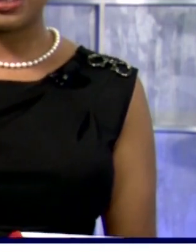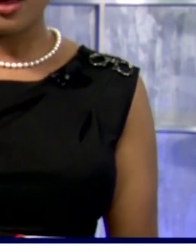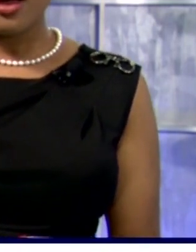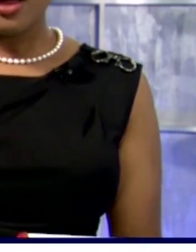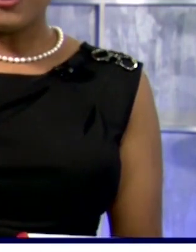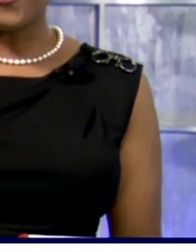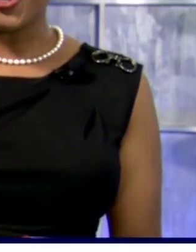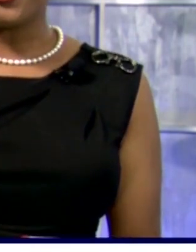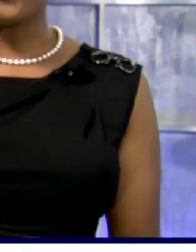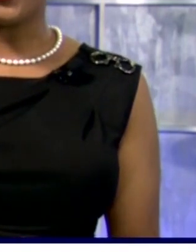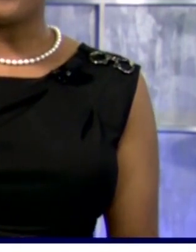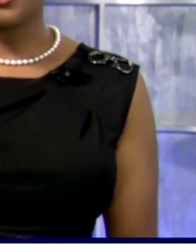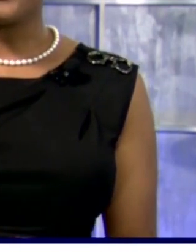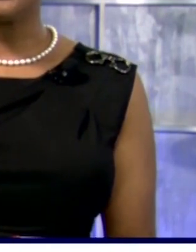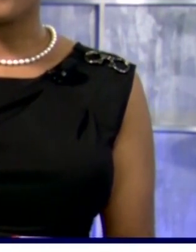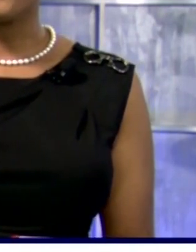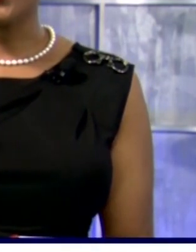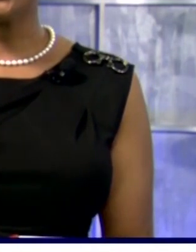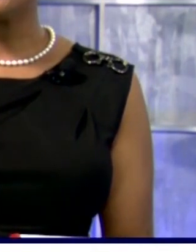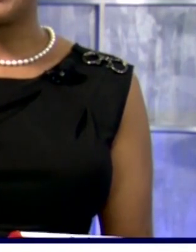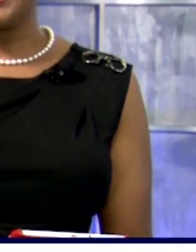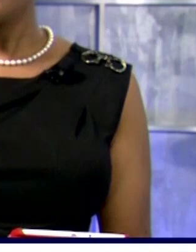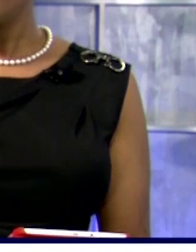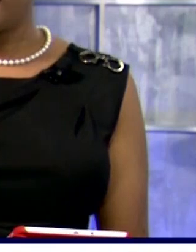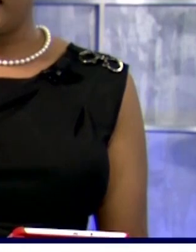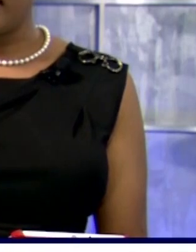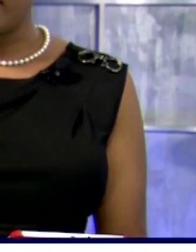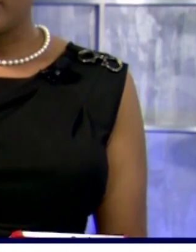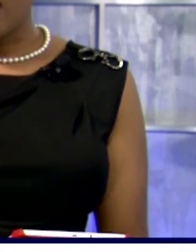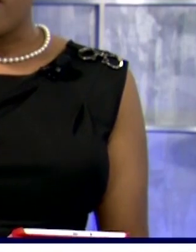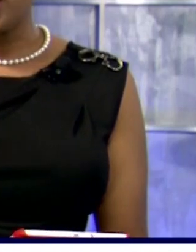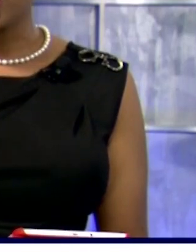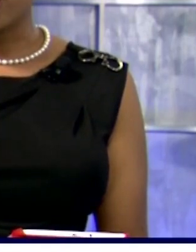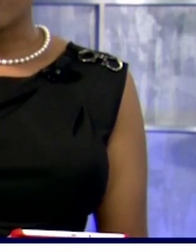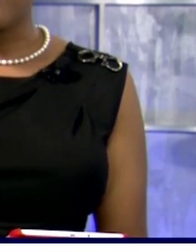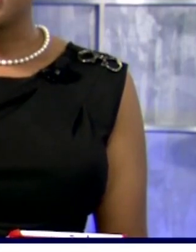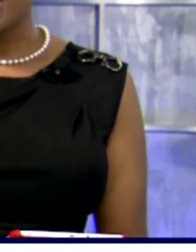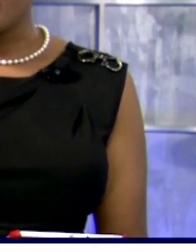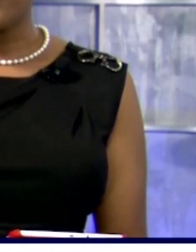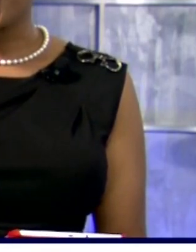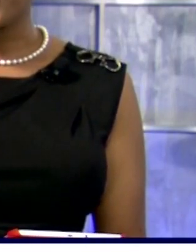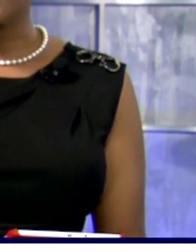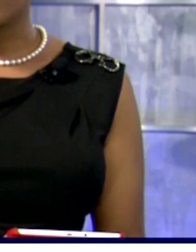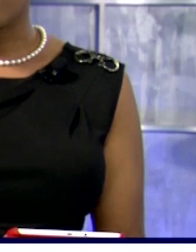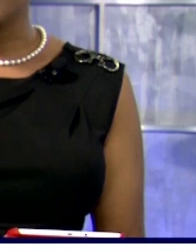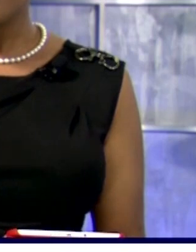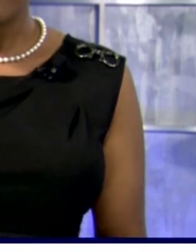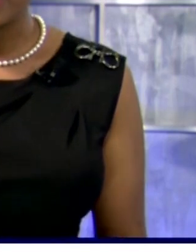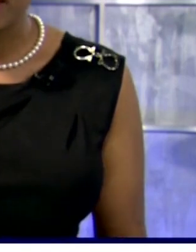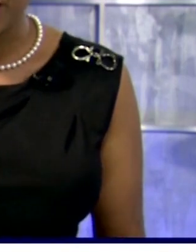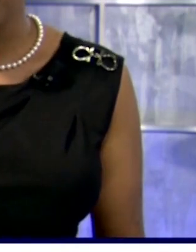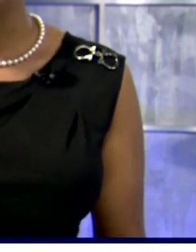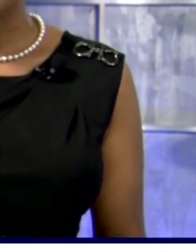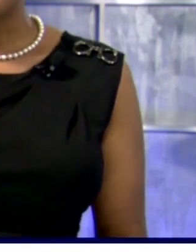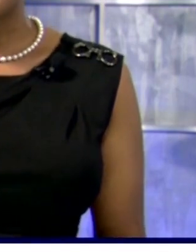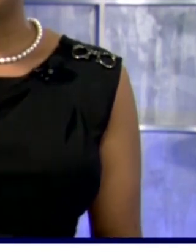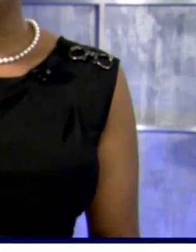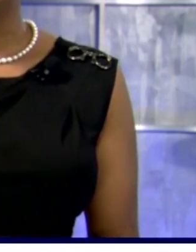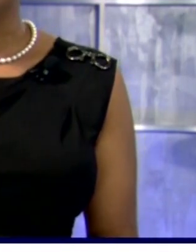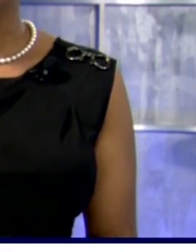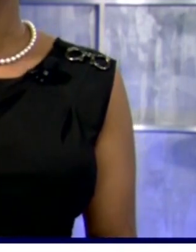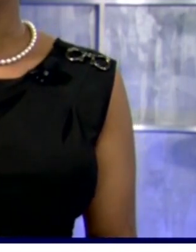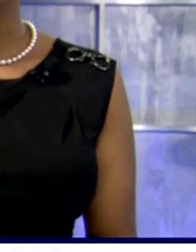relationships. Preparing for the BLP's Founders Day picnic. Visitor arrivals up for the first quarter of this year.